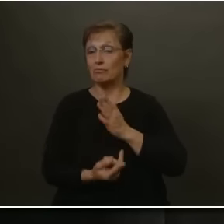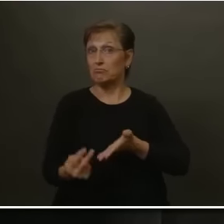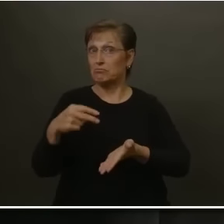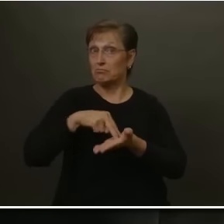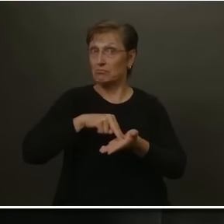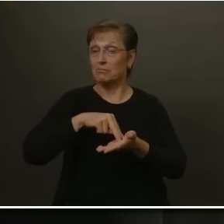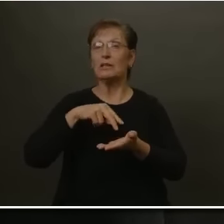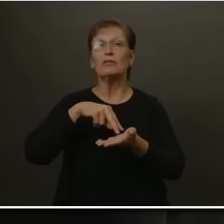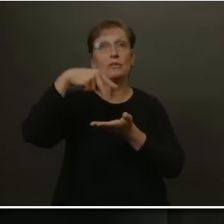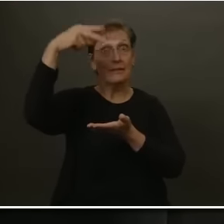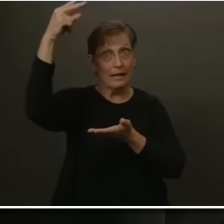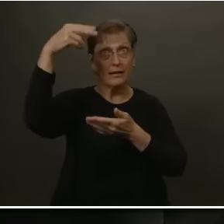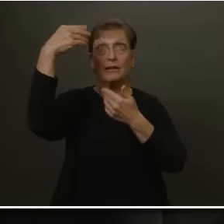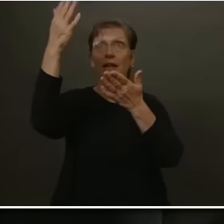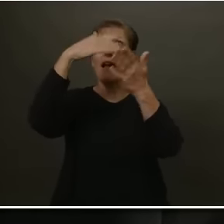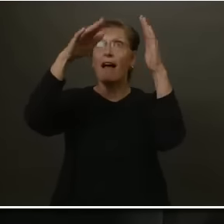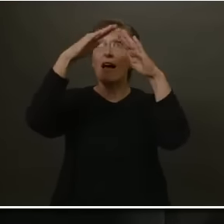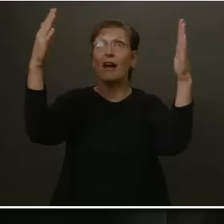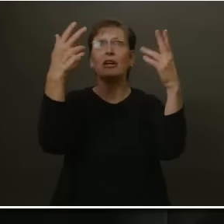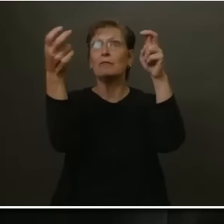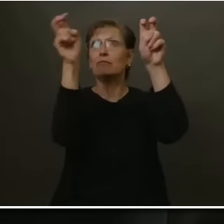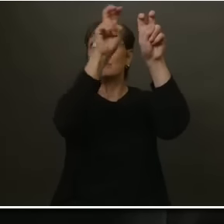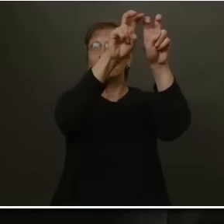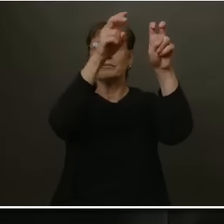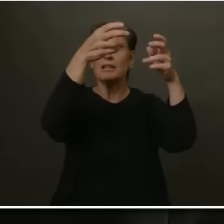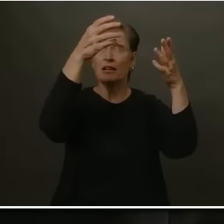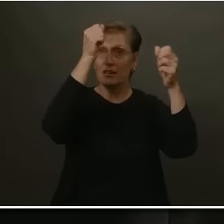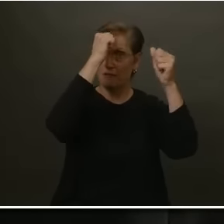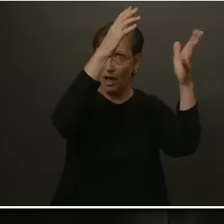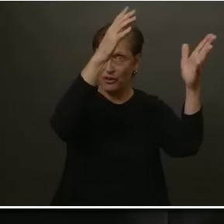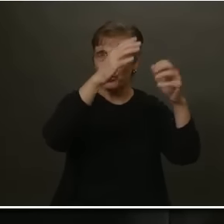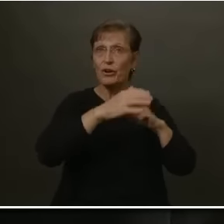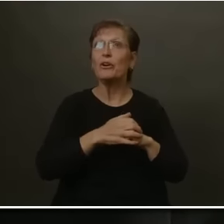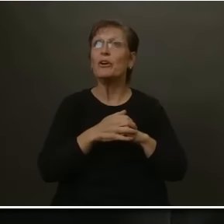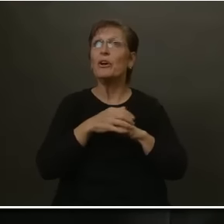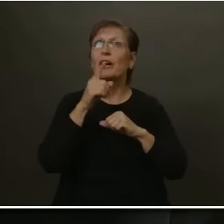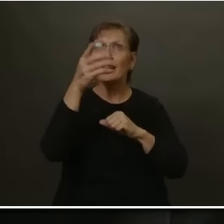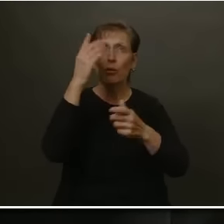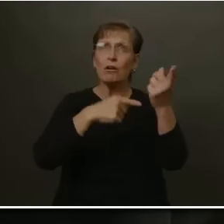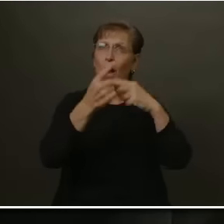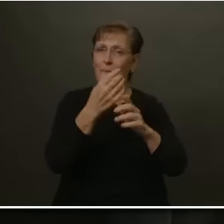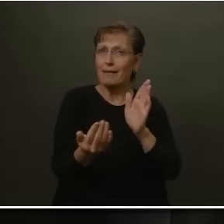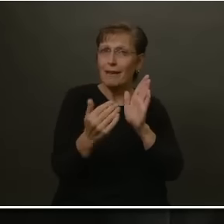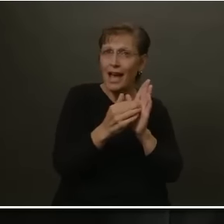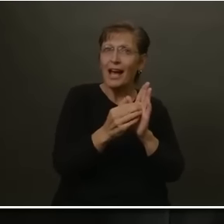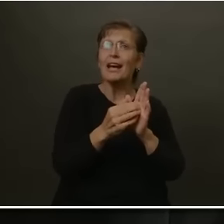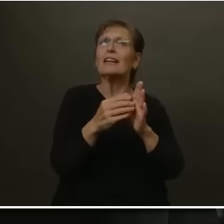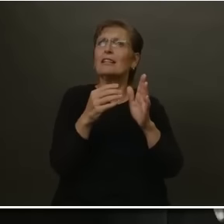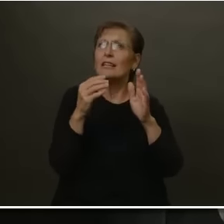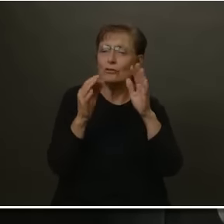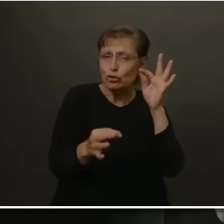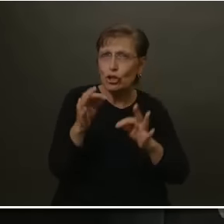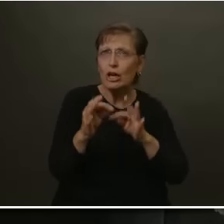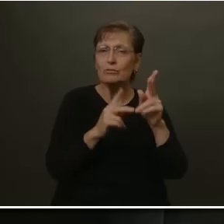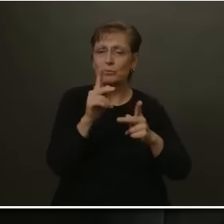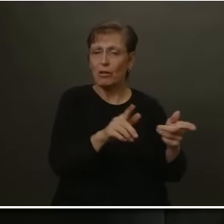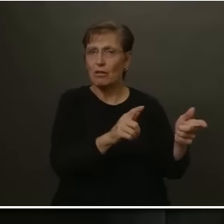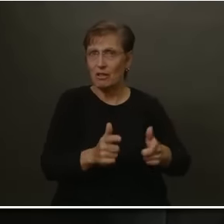He ascended into heaven and is seated at the right hand of the Father. He will come again to judge the living and the